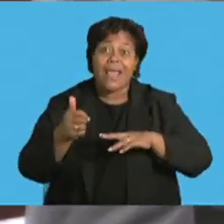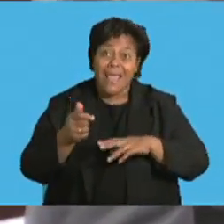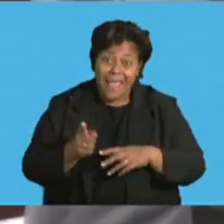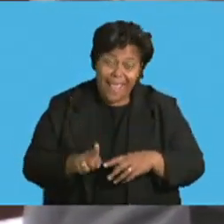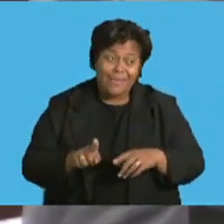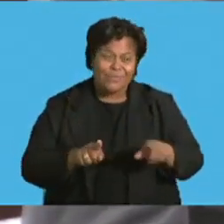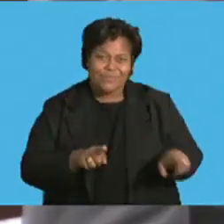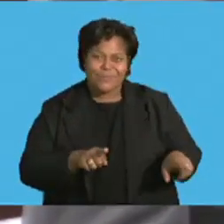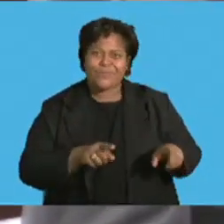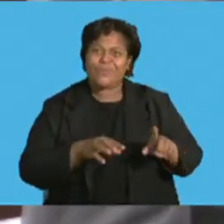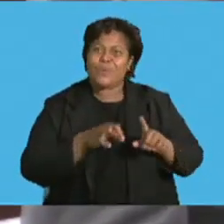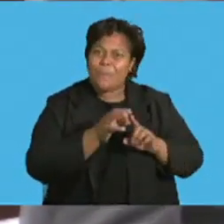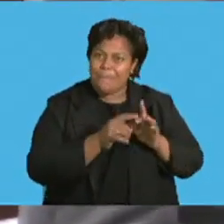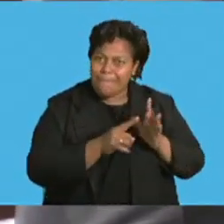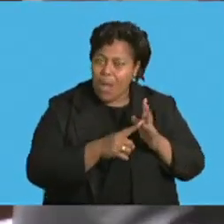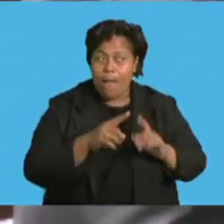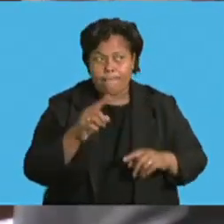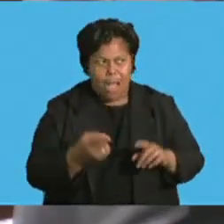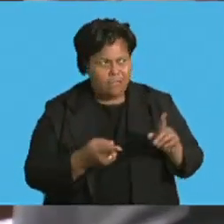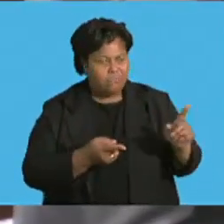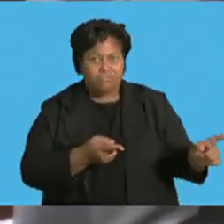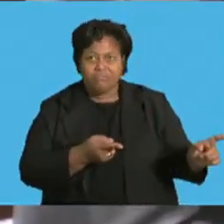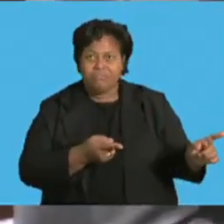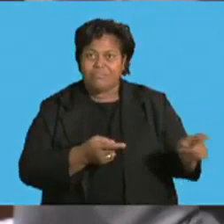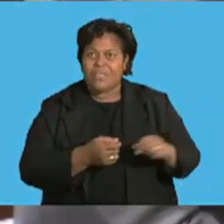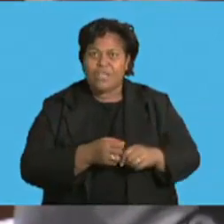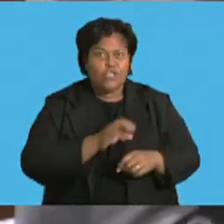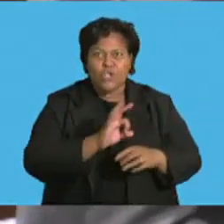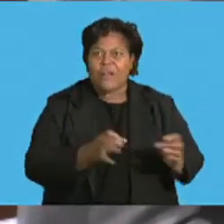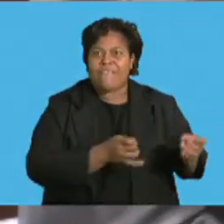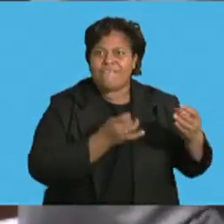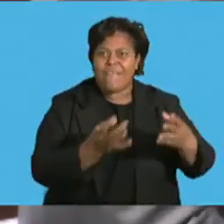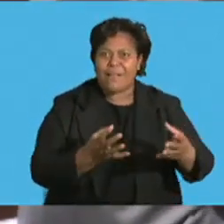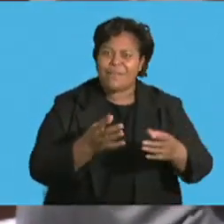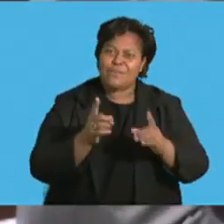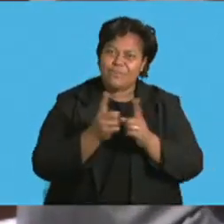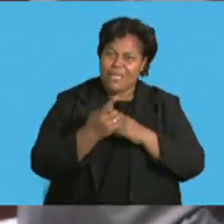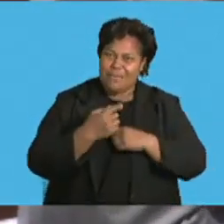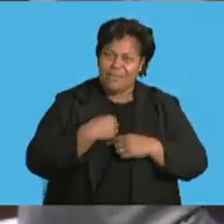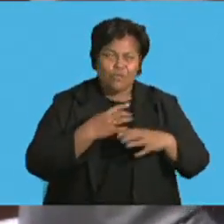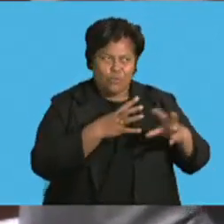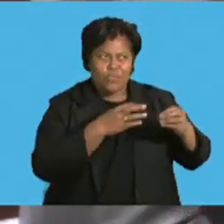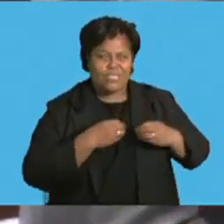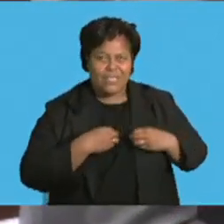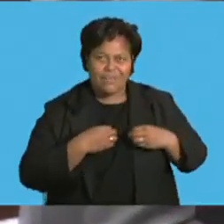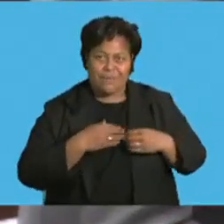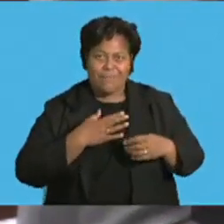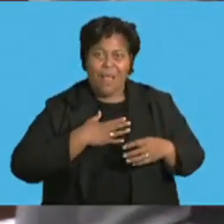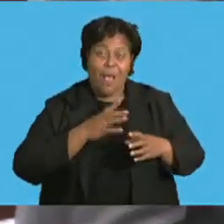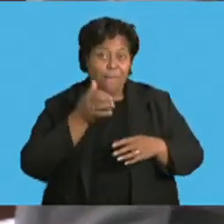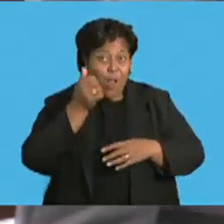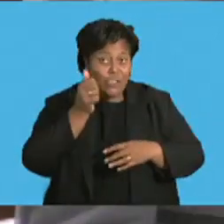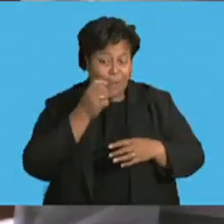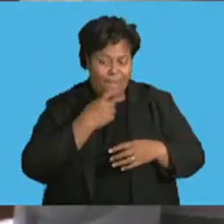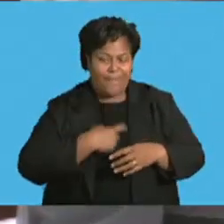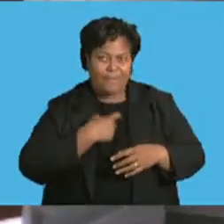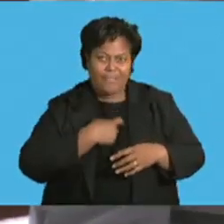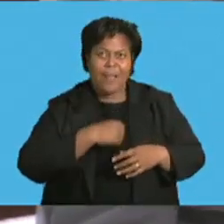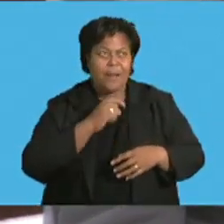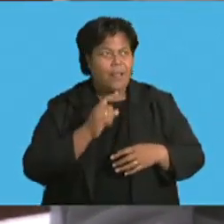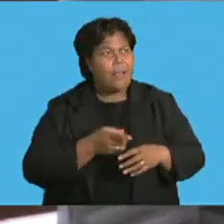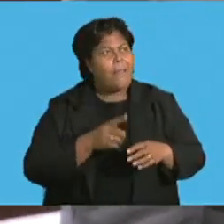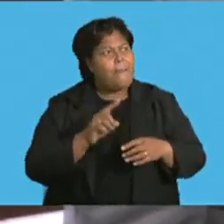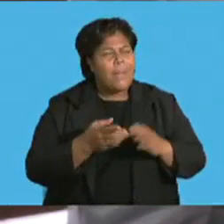Tikundondua. It is unfortunate that Honourable Tikundondua was not available to receive my apology in person, nor has he made